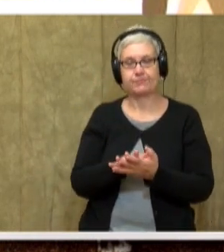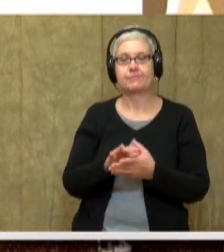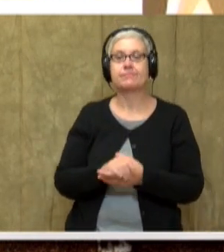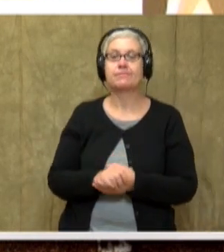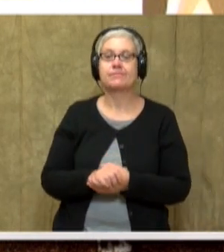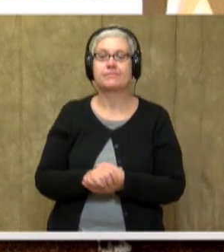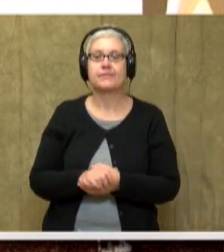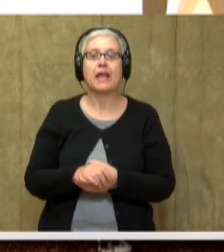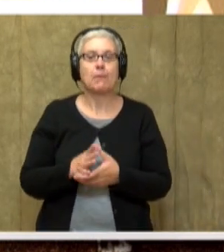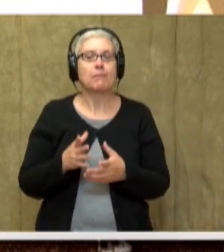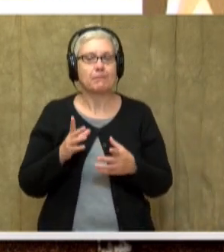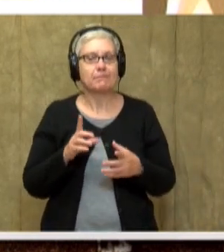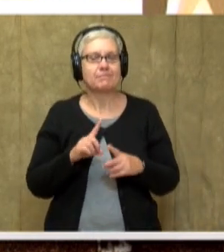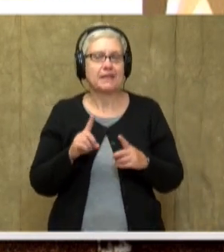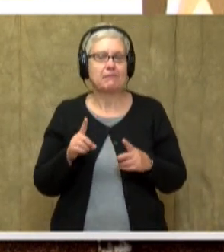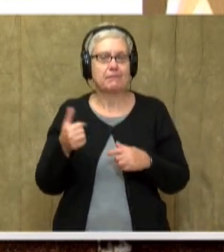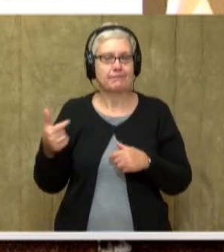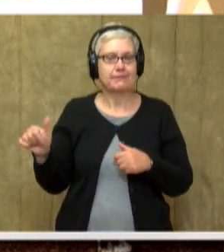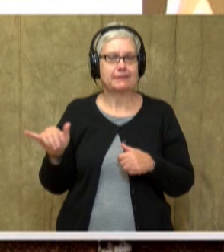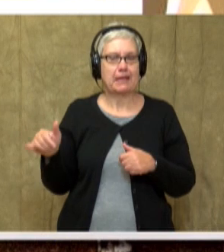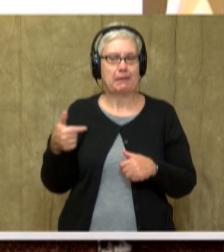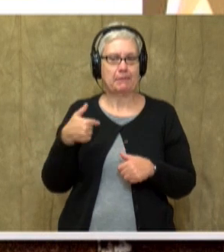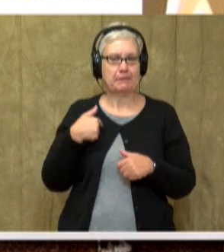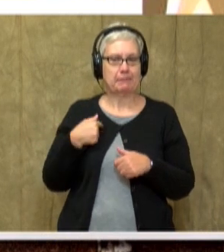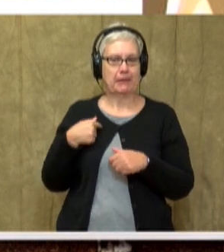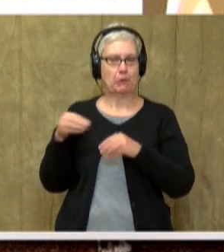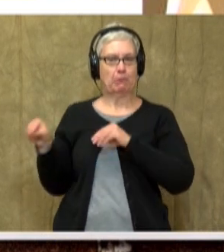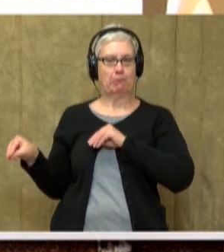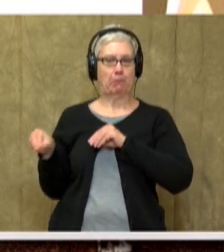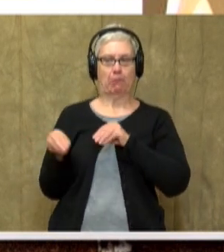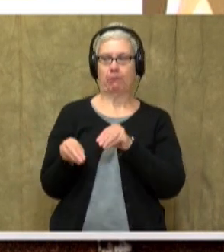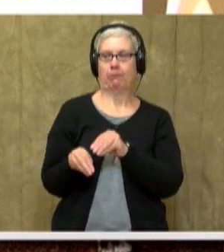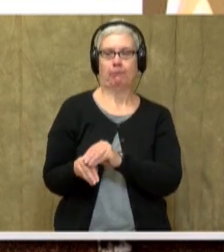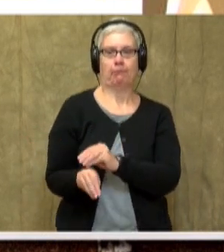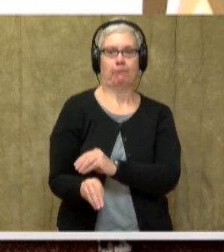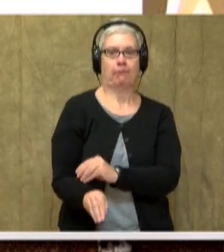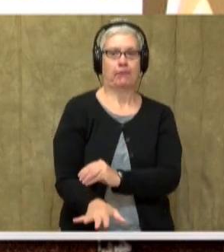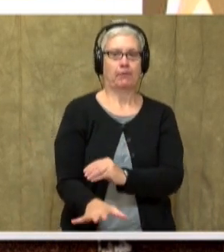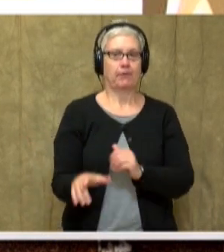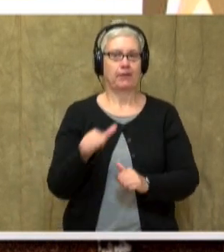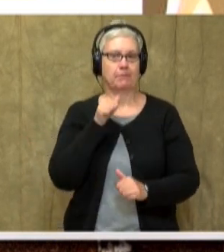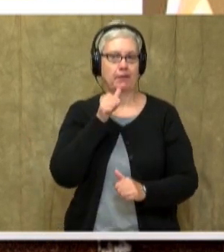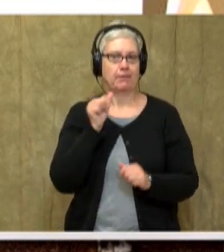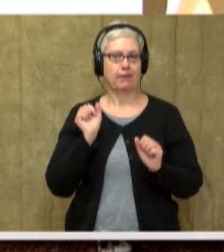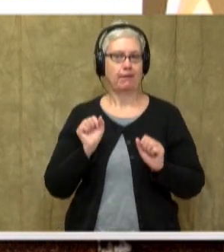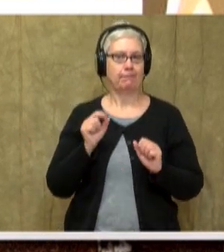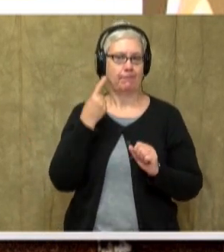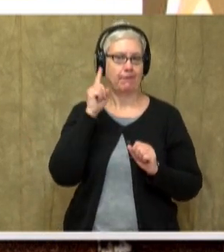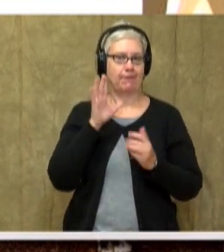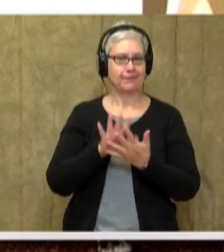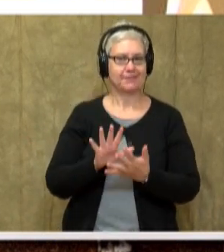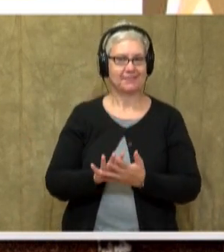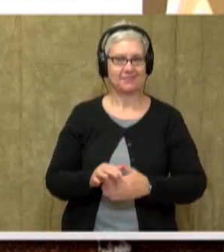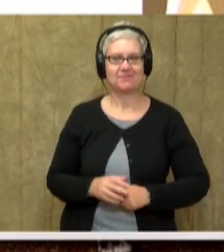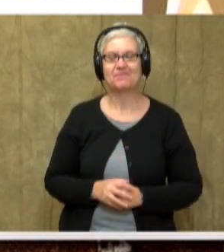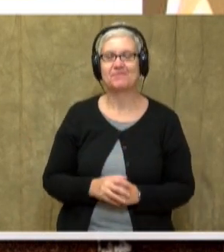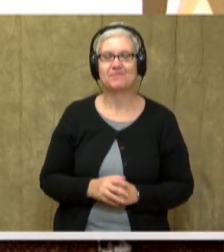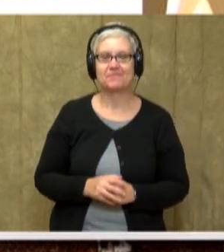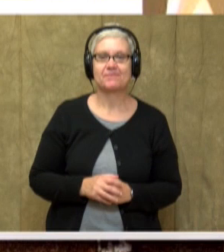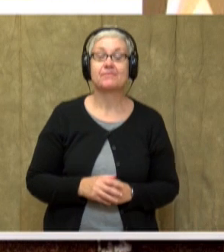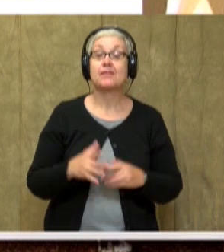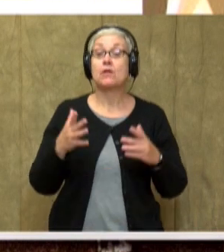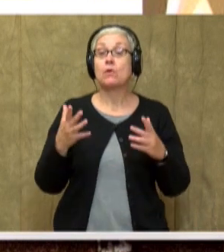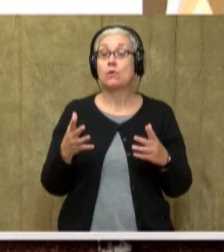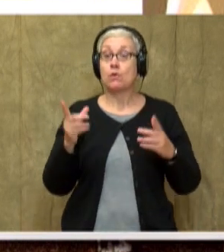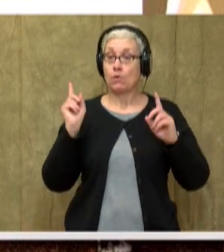then you'll slide something in the buggy that may not necessarily be for school, but let's keep that outside of school. So what do we want to